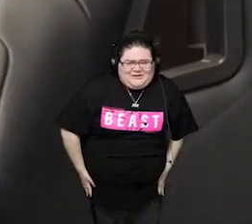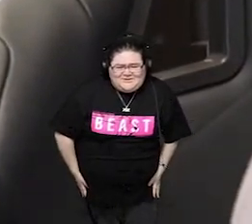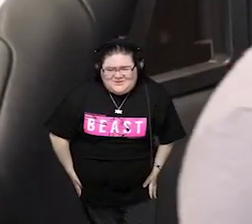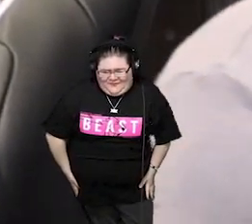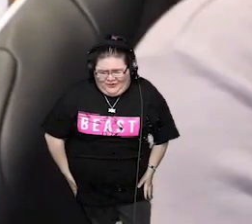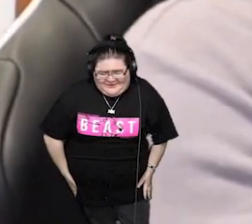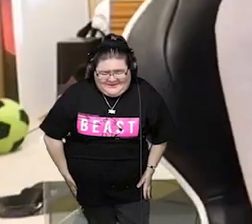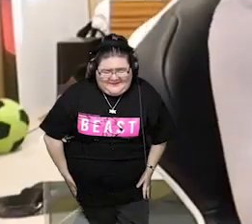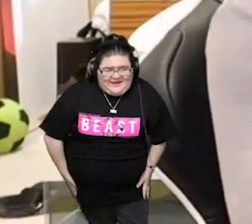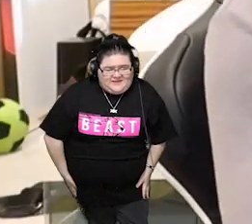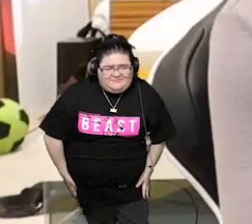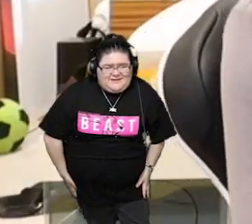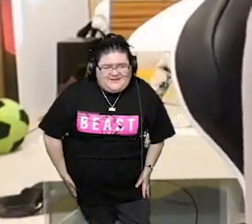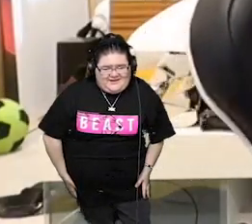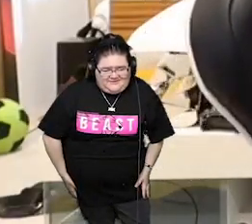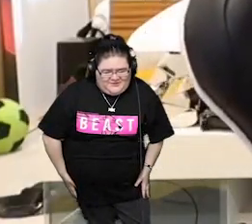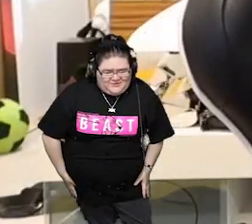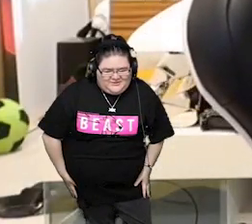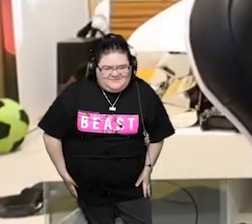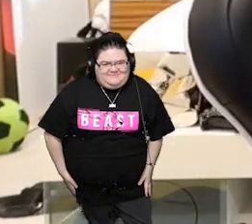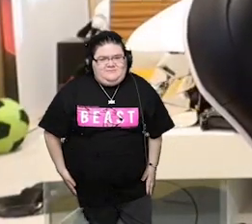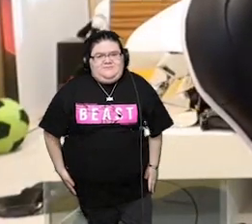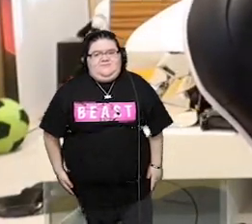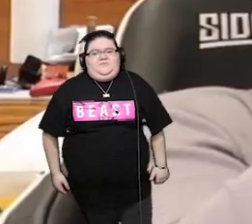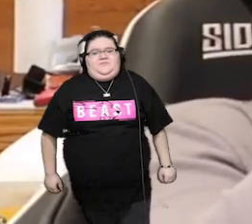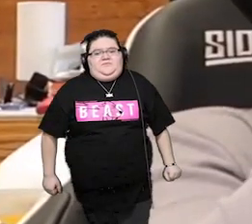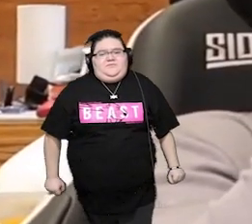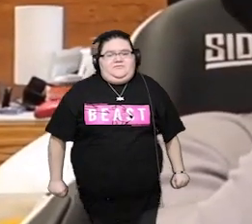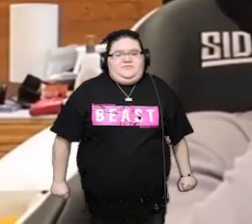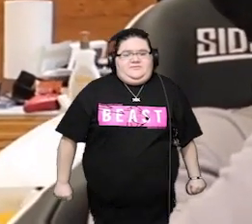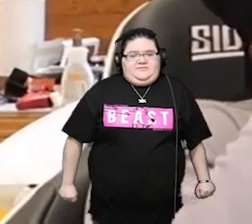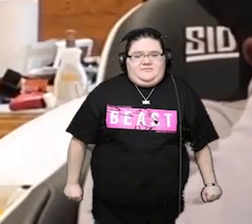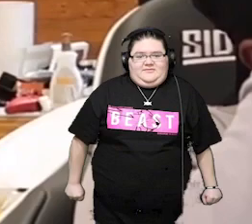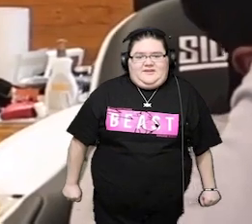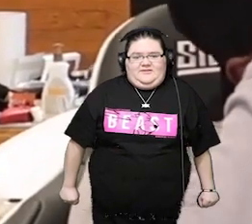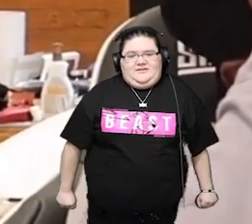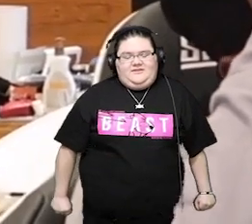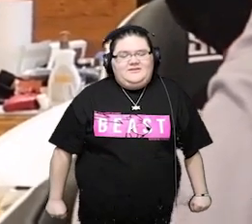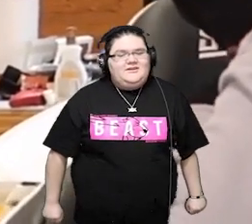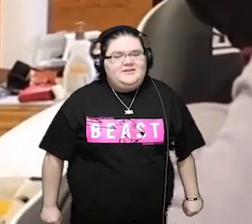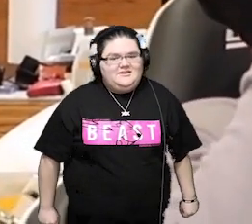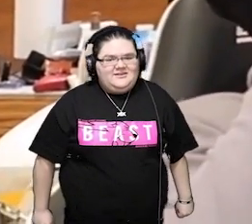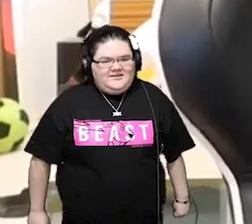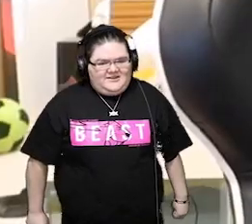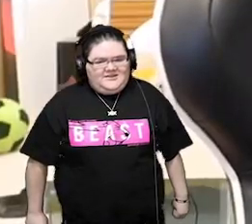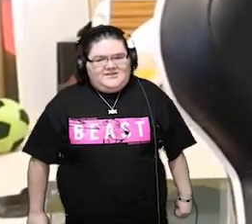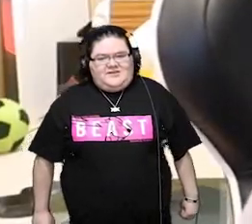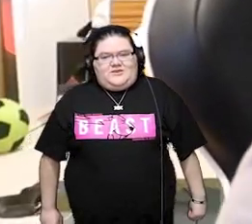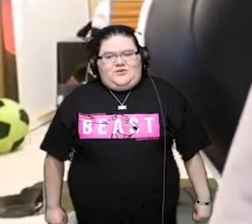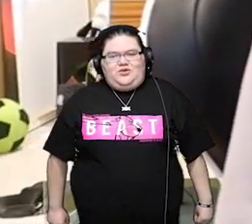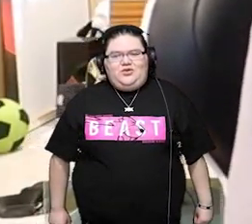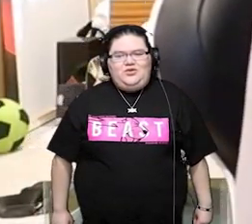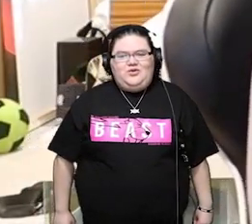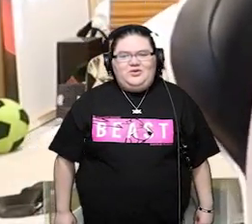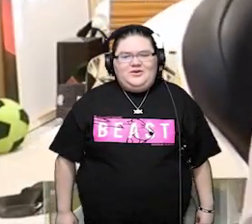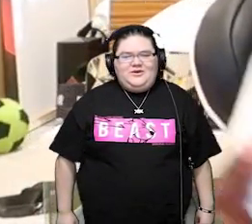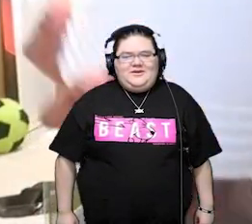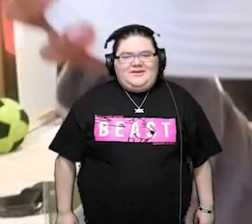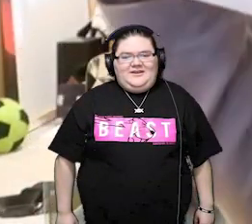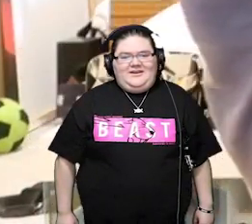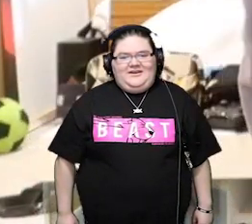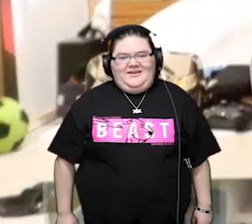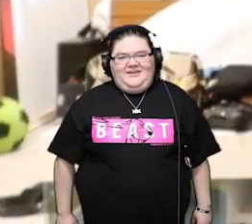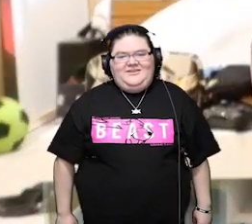You put so much force into that! Shit! Oh, that one hurt. Oh, that one hurt. Damn, bro, look at